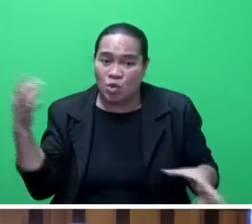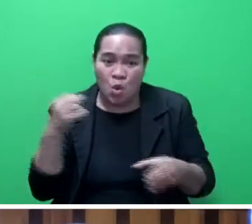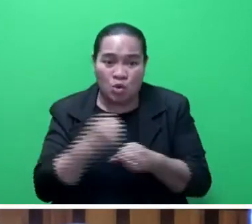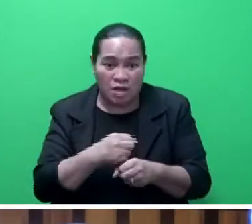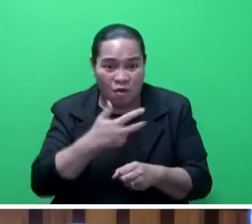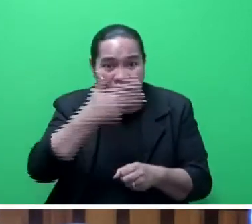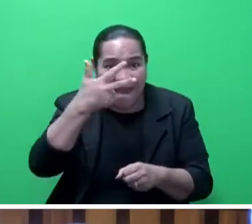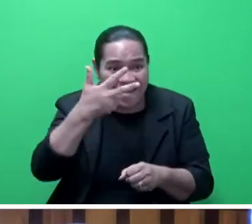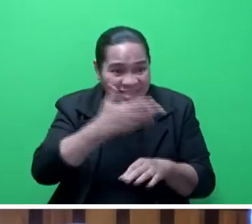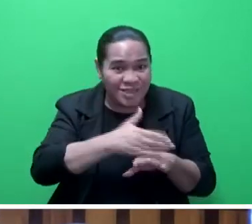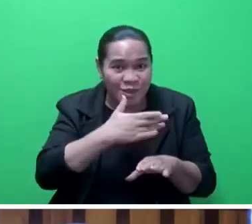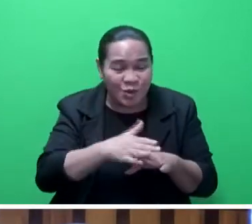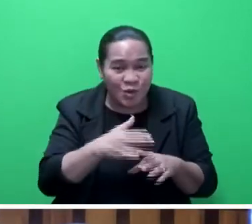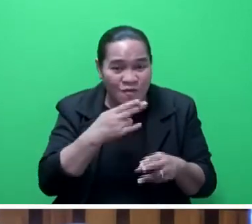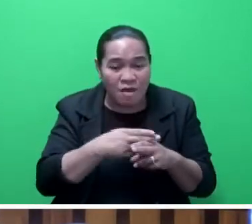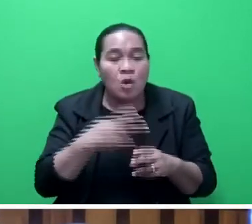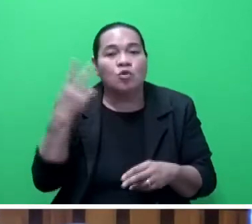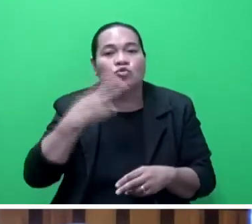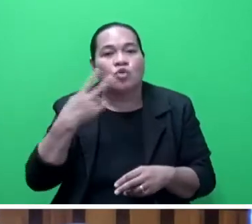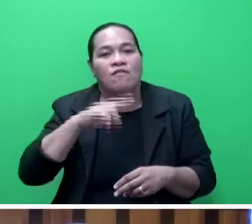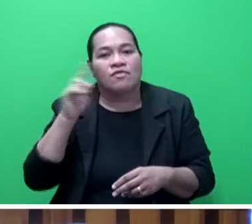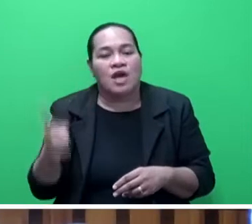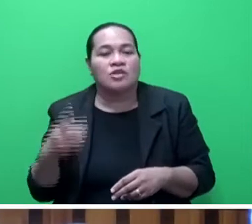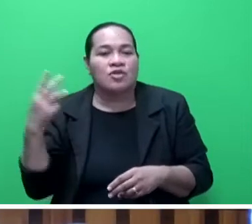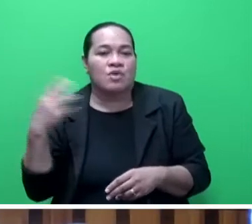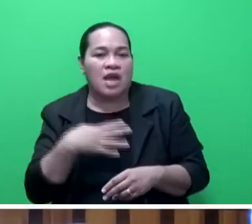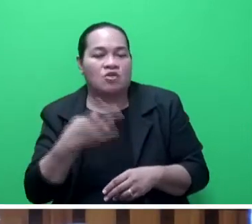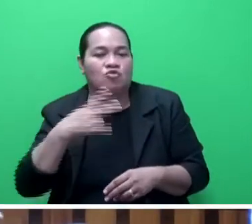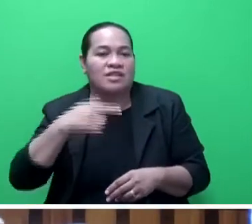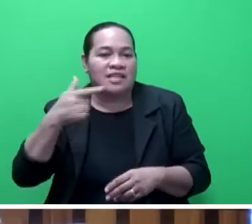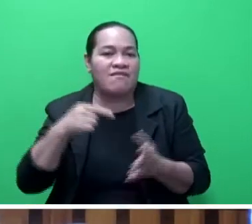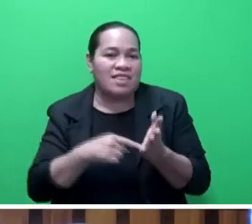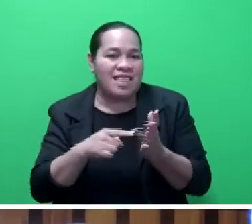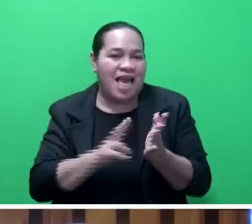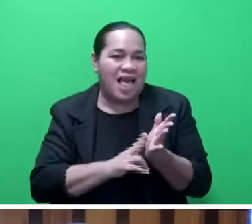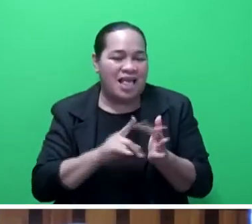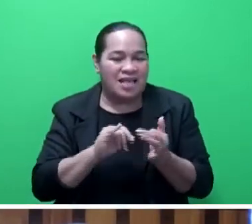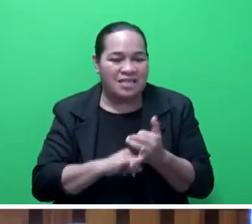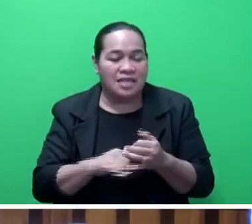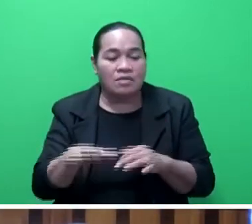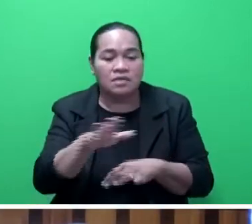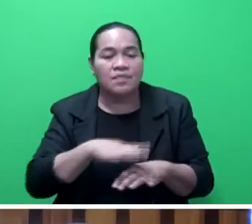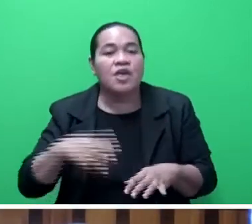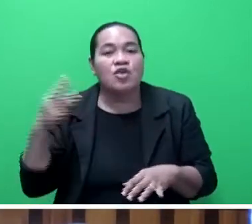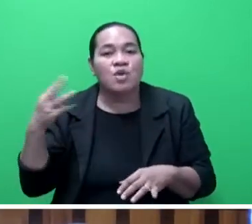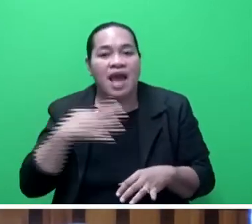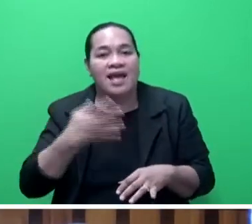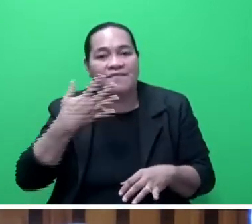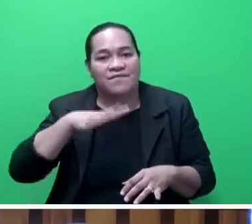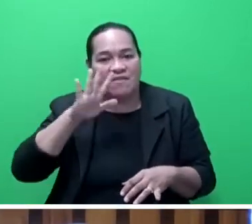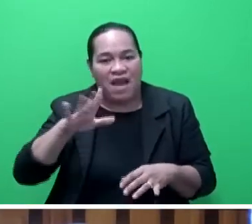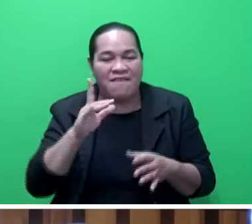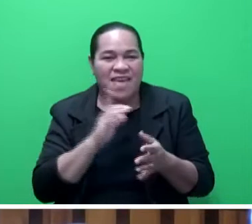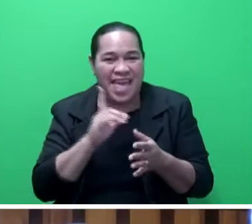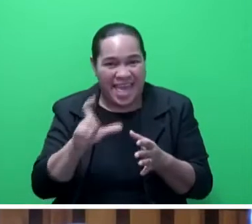8 JVs was 12,327 tonnes and was produced from an area of 355 hectares. After the development,